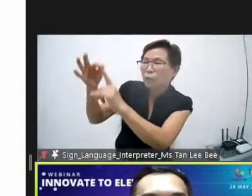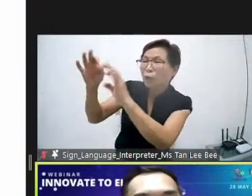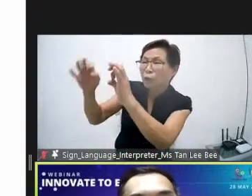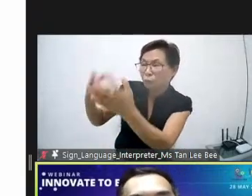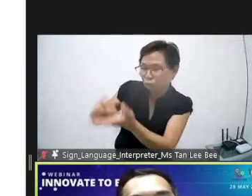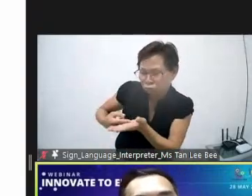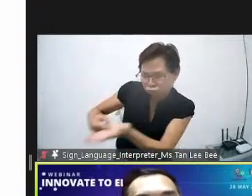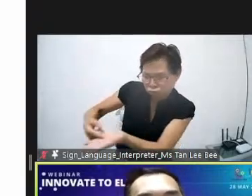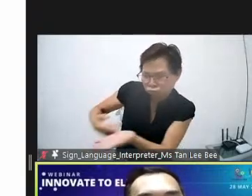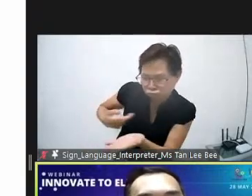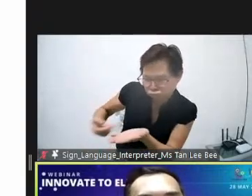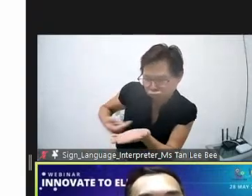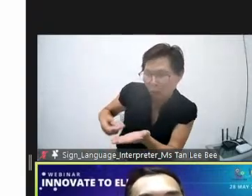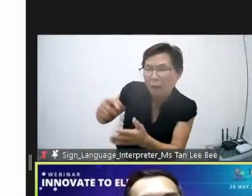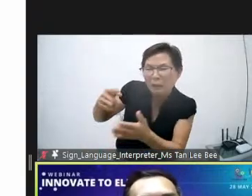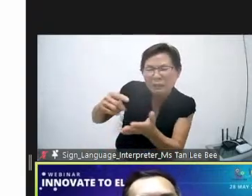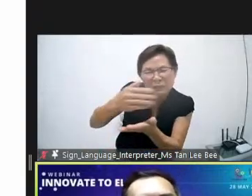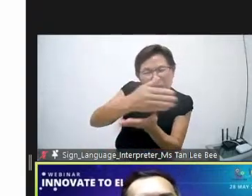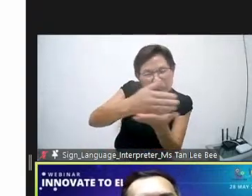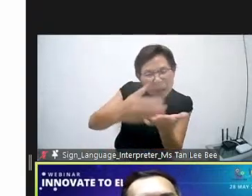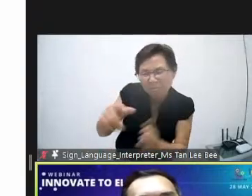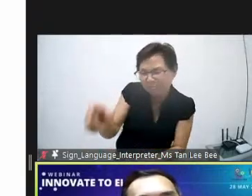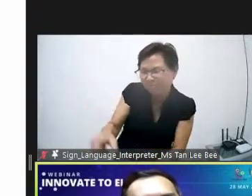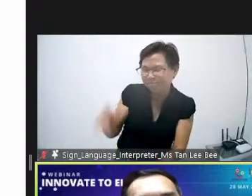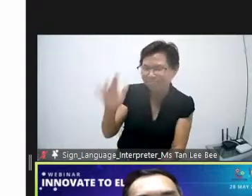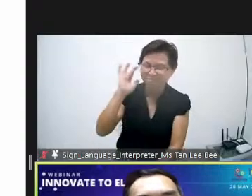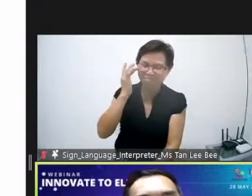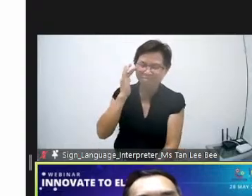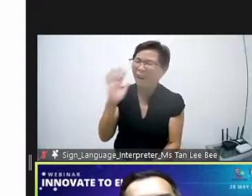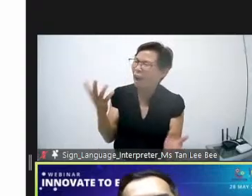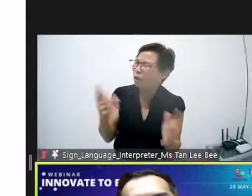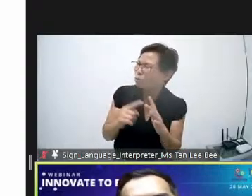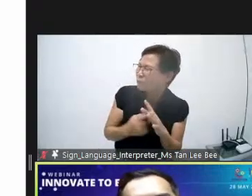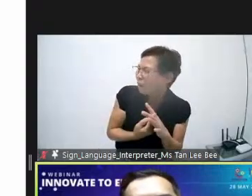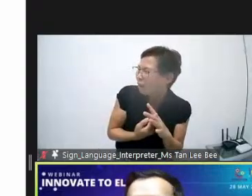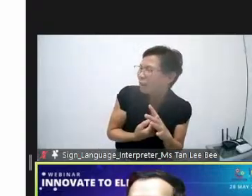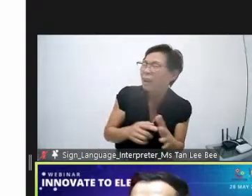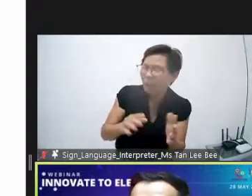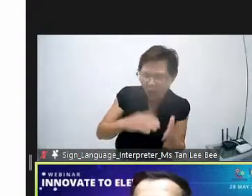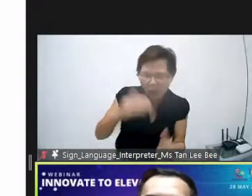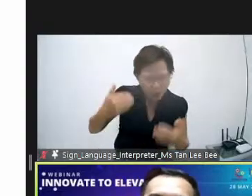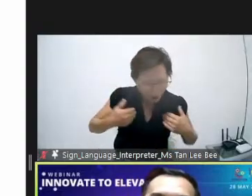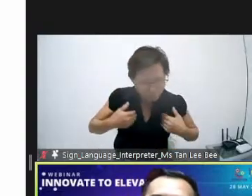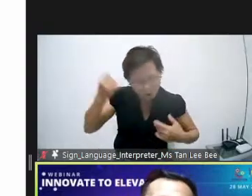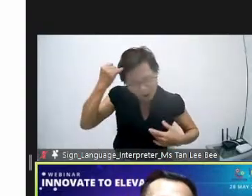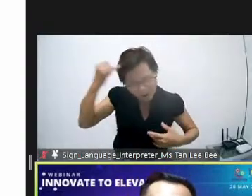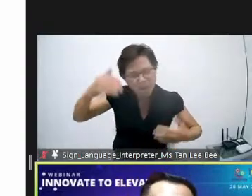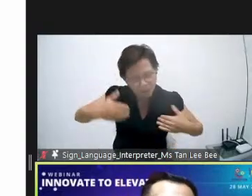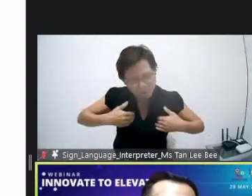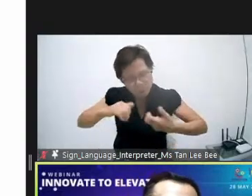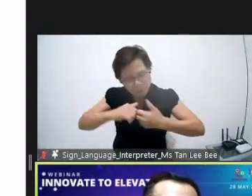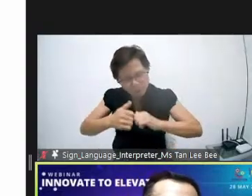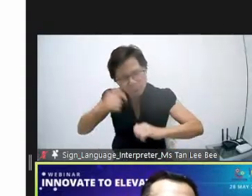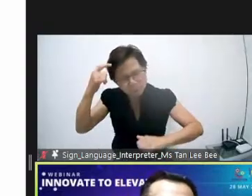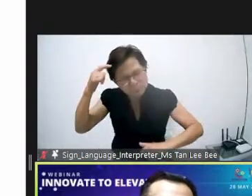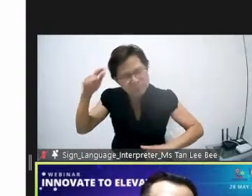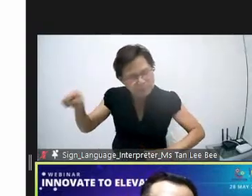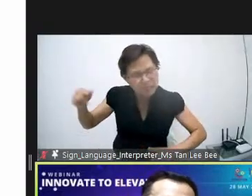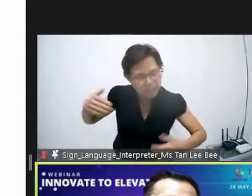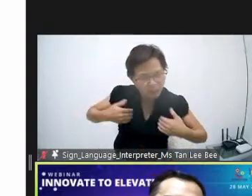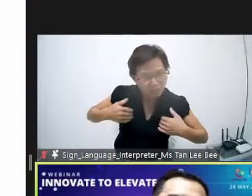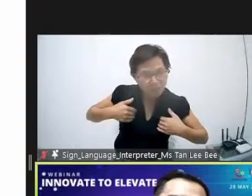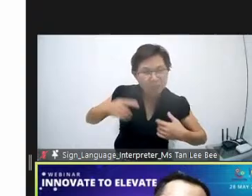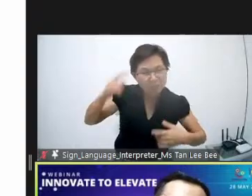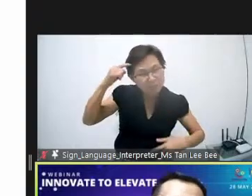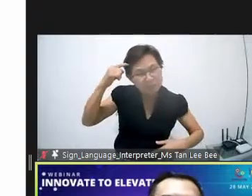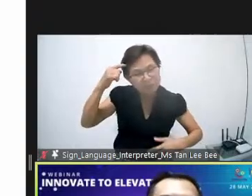them they're not really sure how actually they want to start something. They have an ideas, they have problems. They know they see